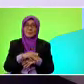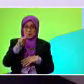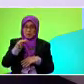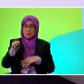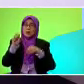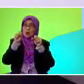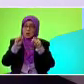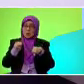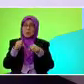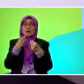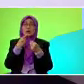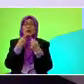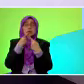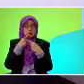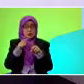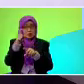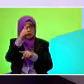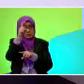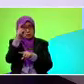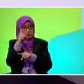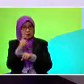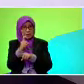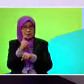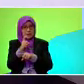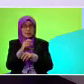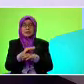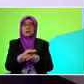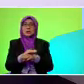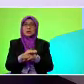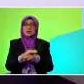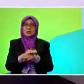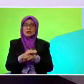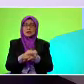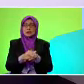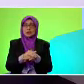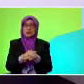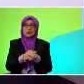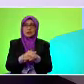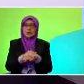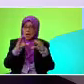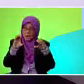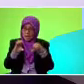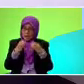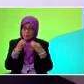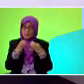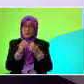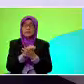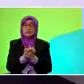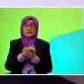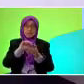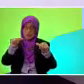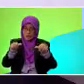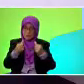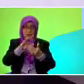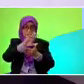on applications of microorganisms, uses and harmful effects in daily lives really well. So all of them,